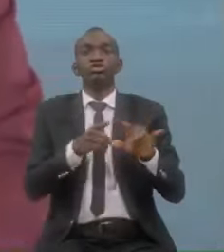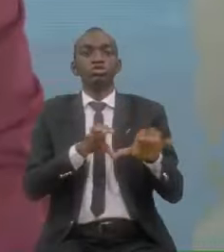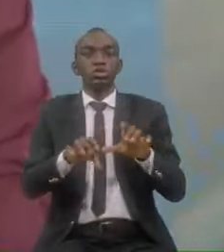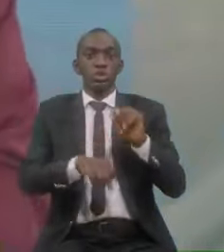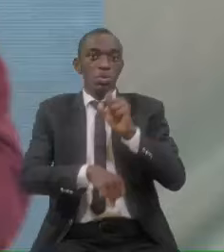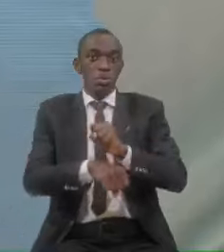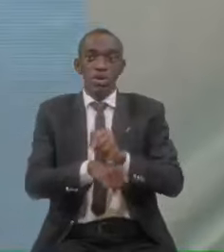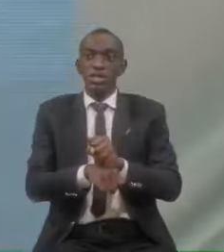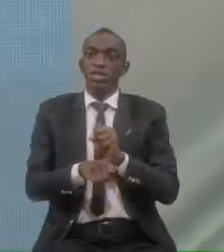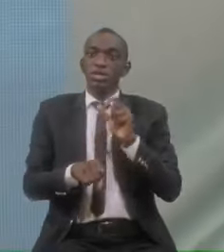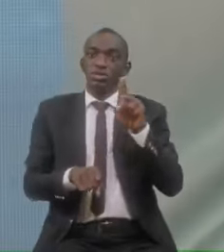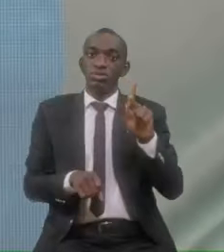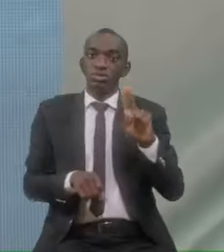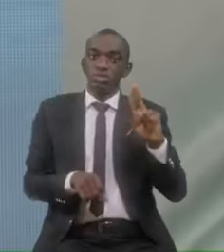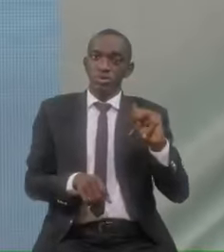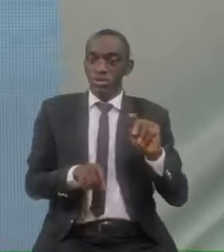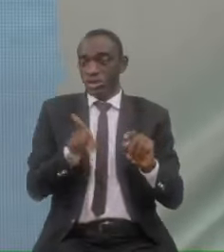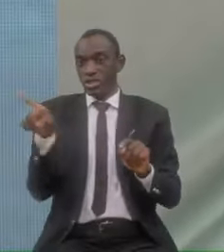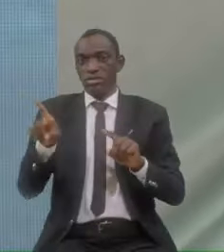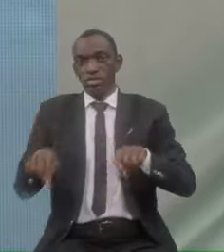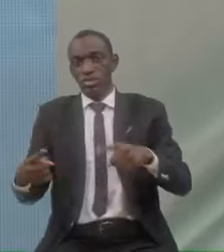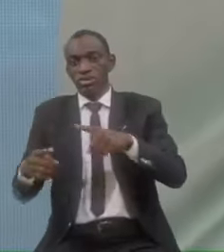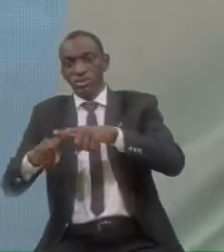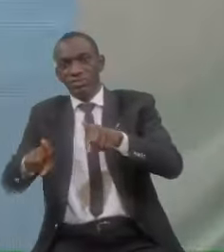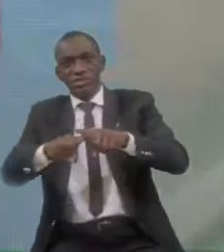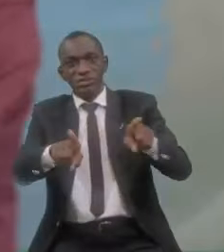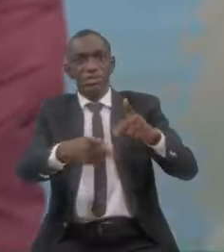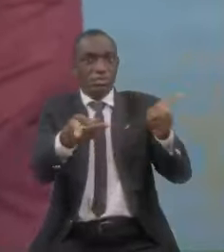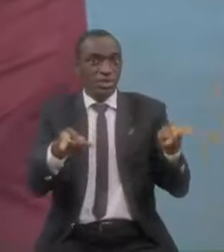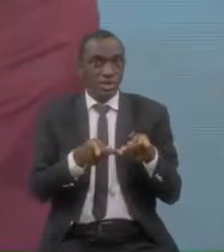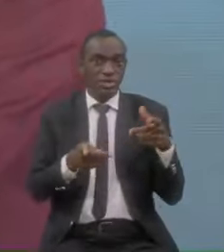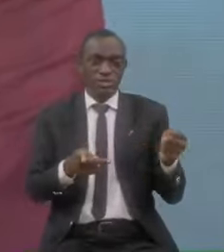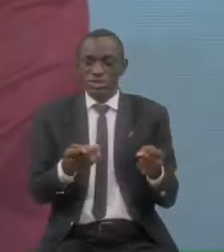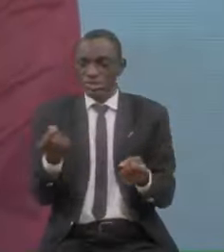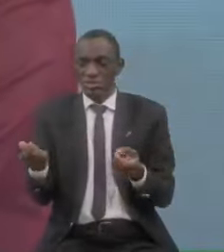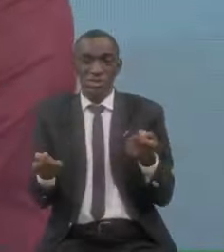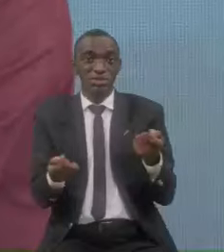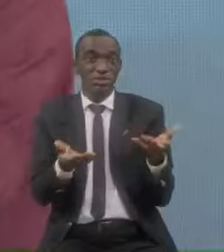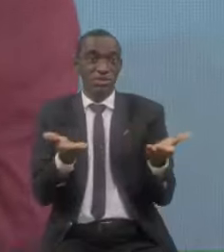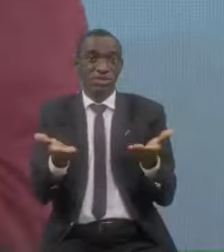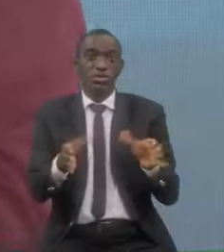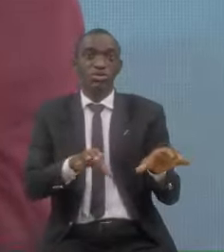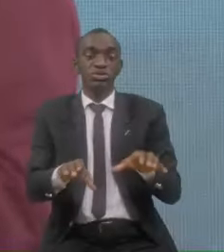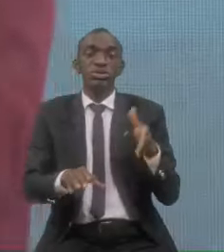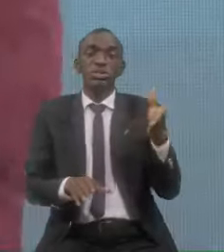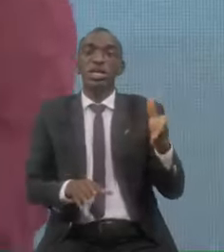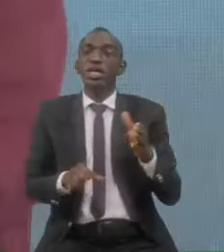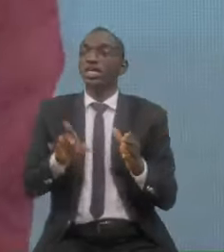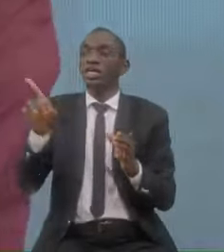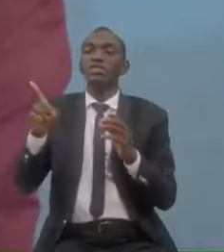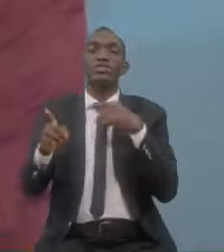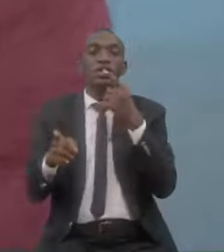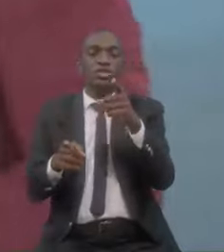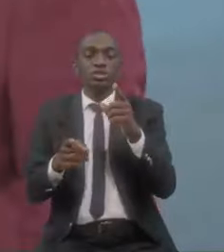do there, I could tell you things, stories that of things that would have prevailed over me. of